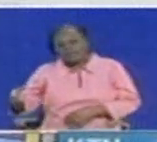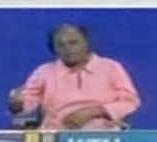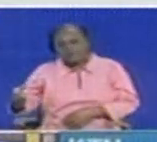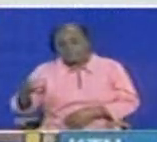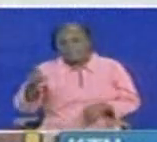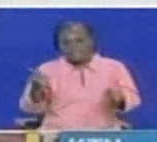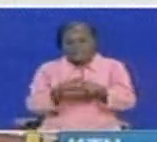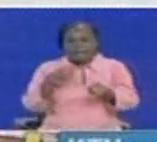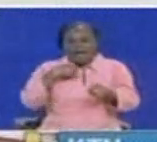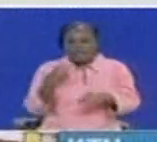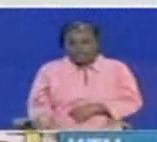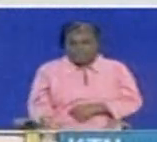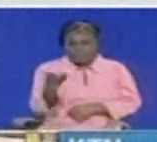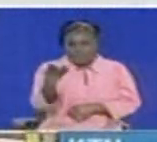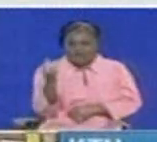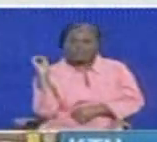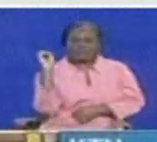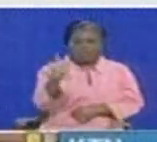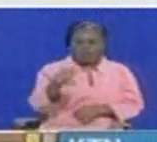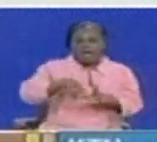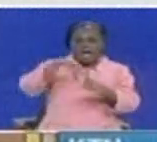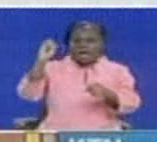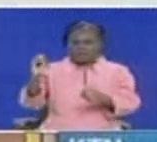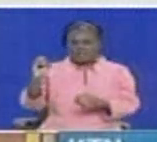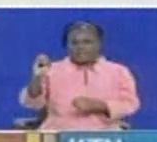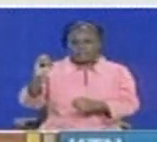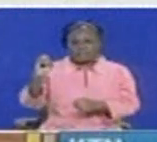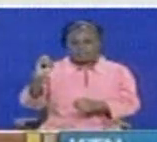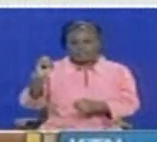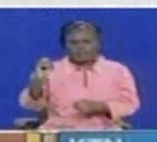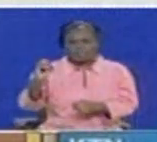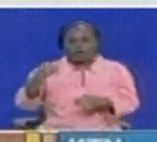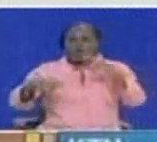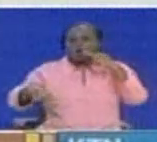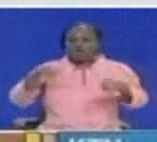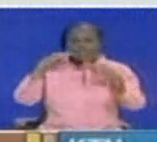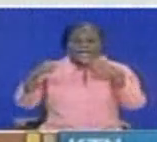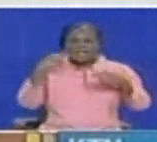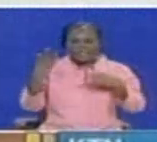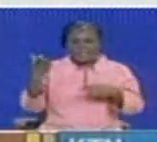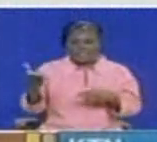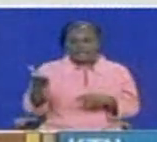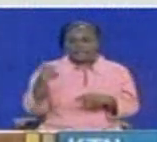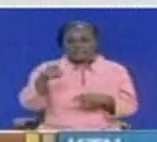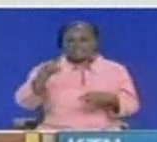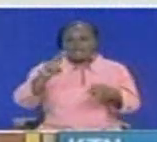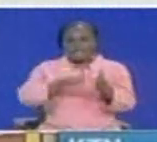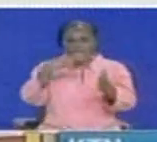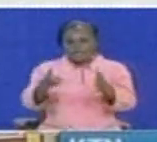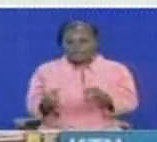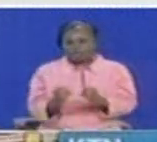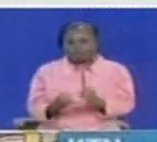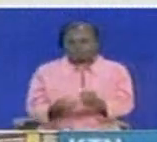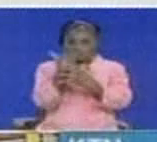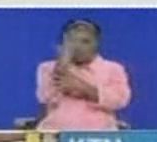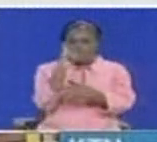was another grenade which was thrown outside a Shrunk's hotel, which failed to explode. One